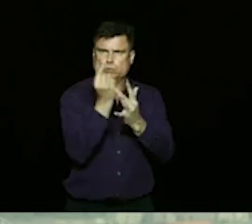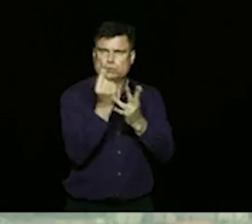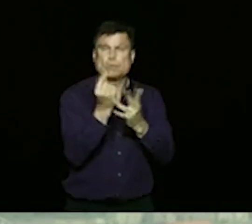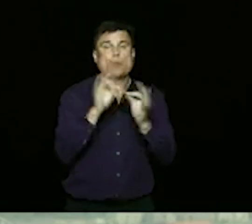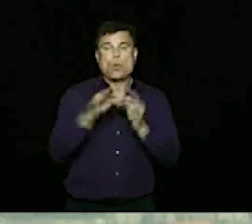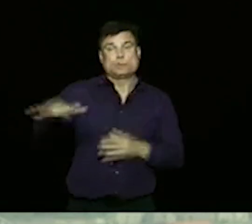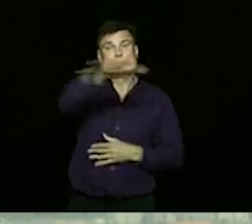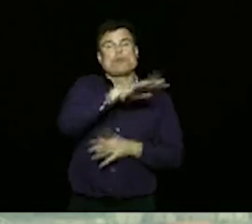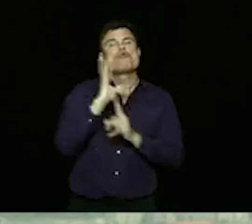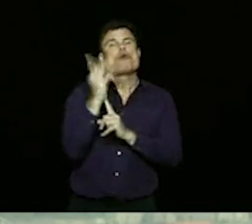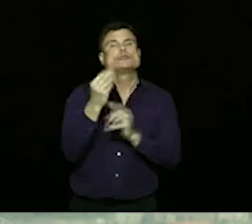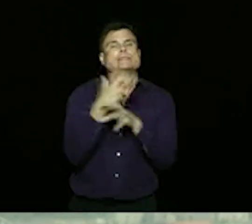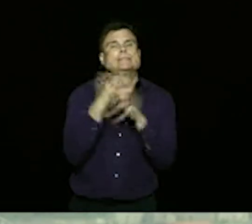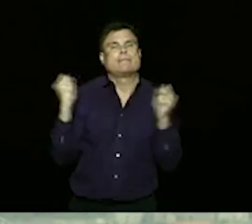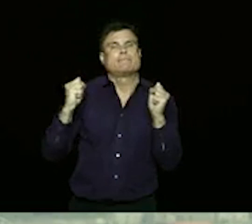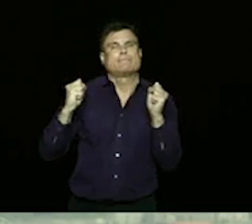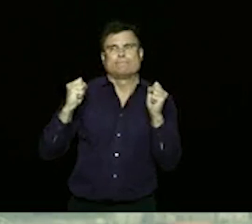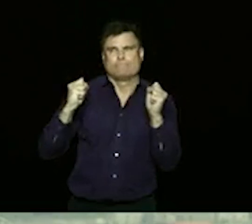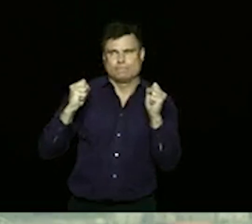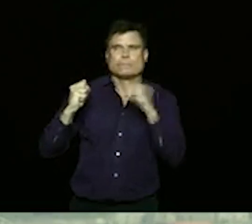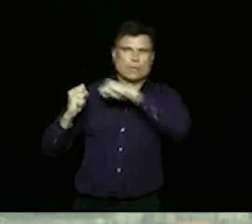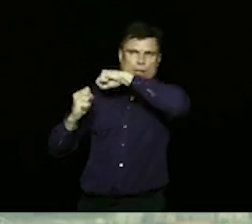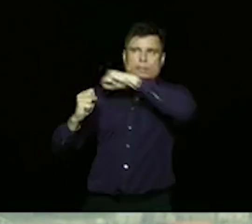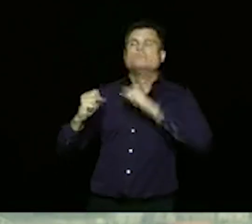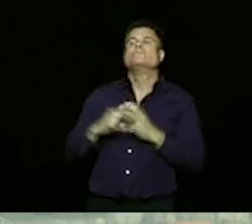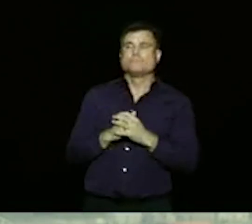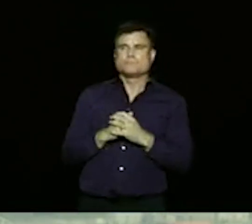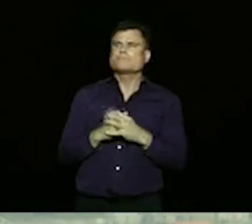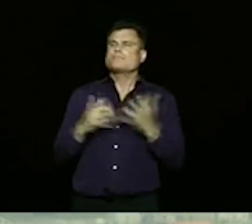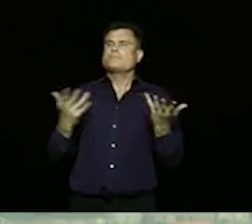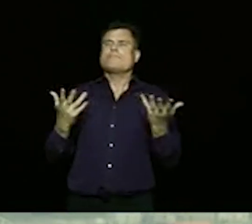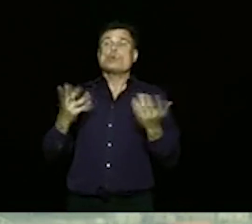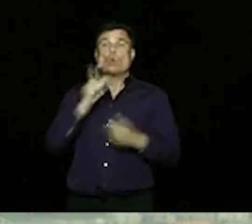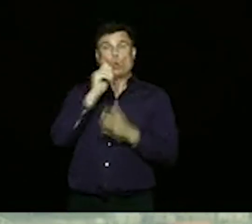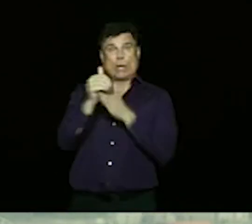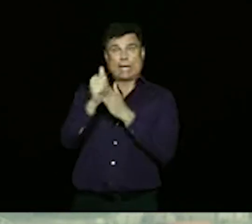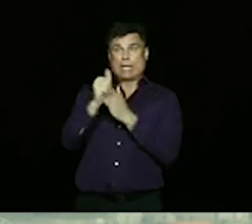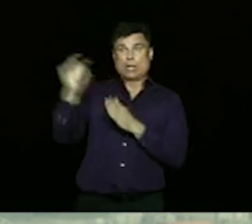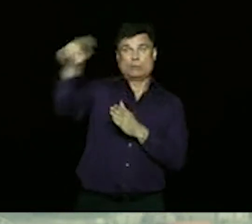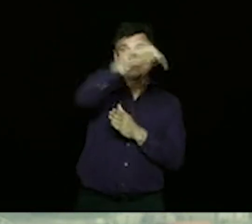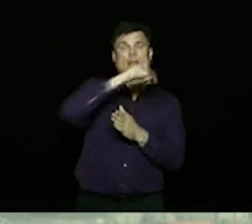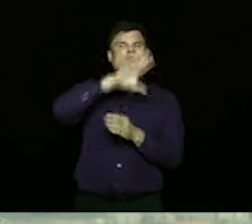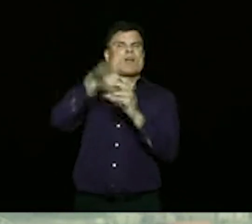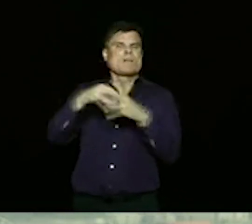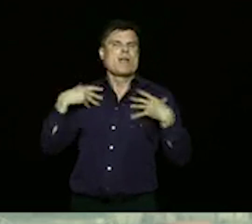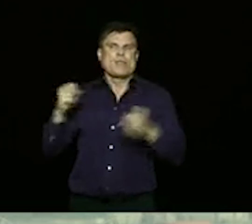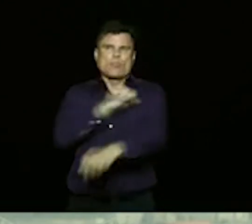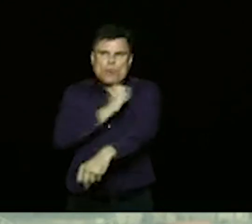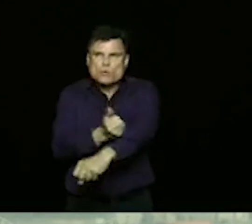almost all cases by both health authorities and First Nations leaders and Indigenous leaders.